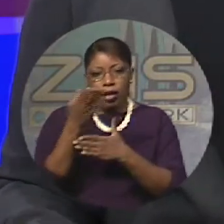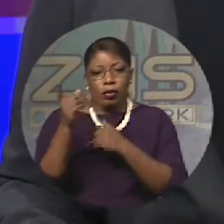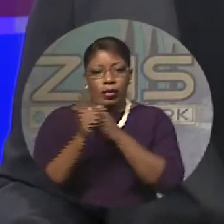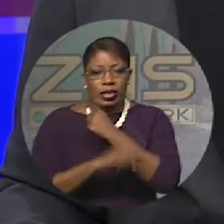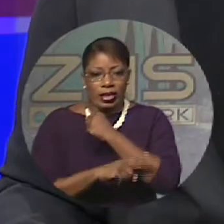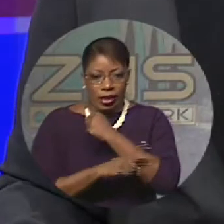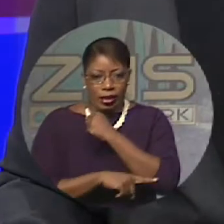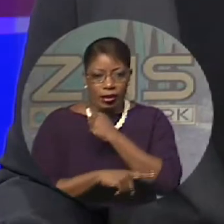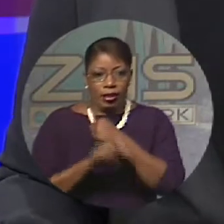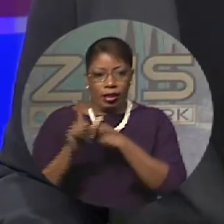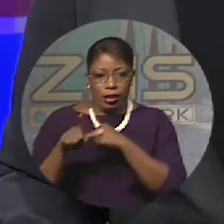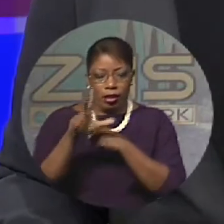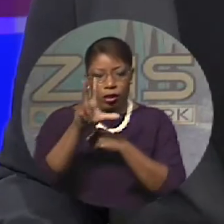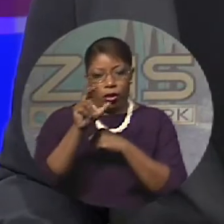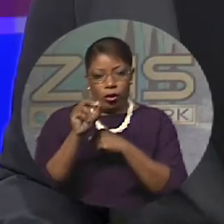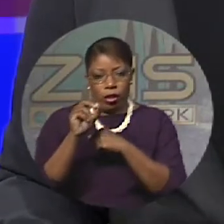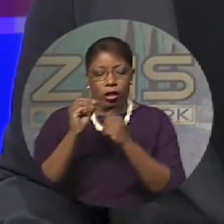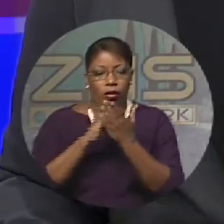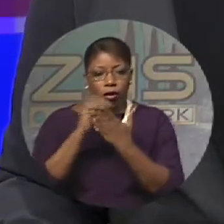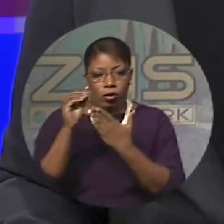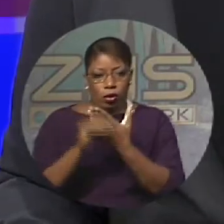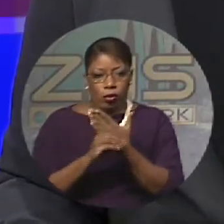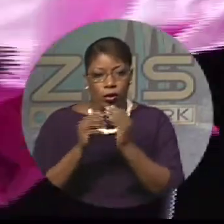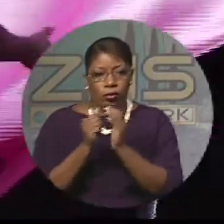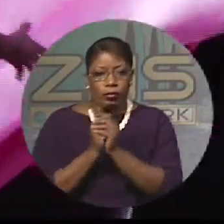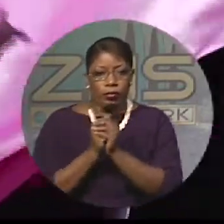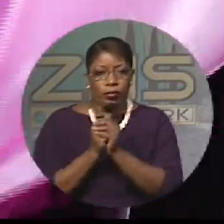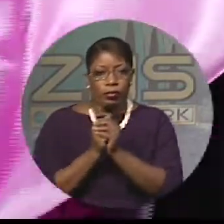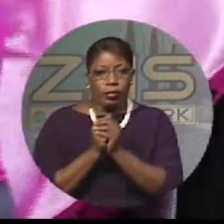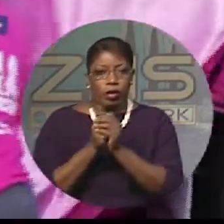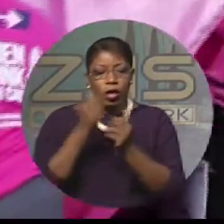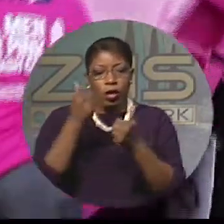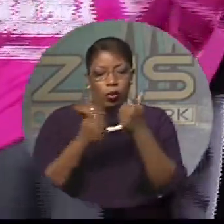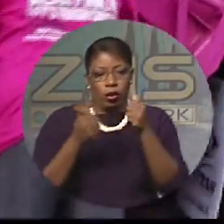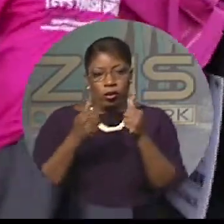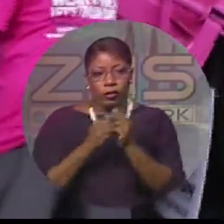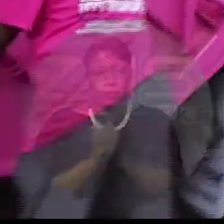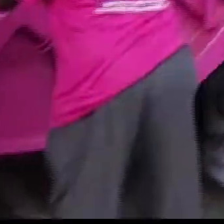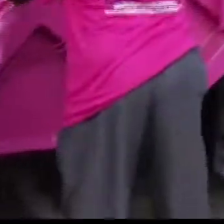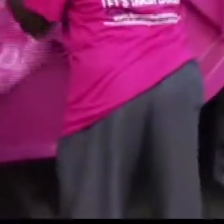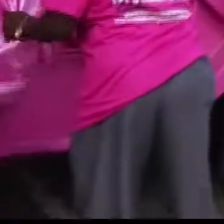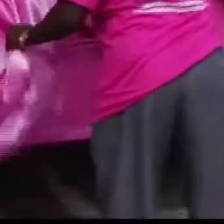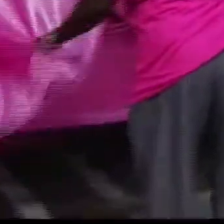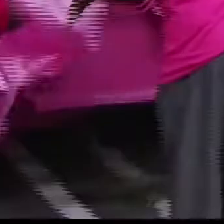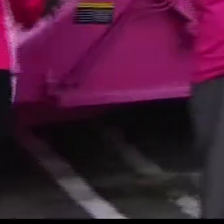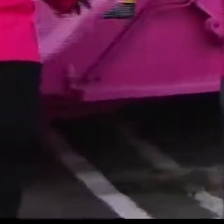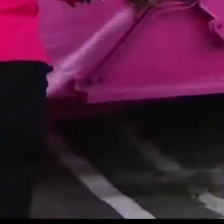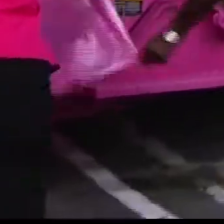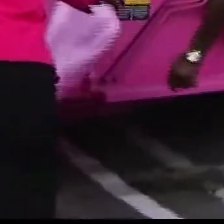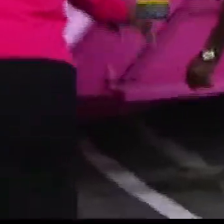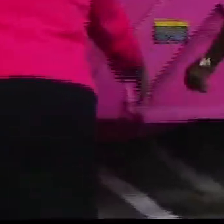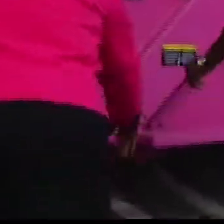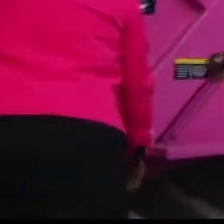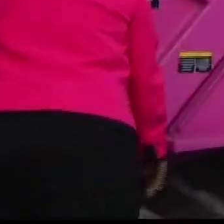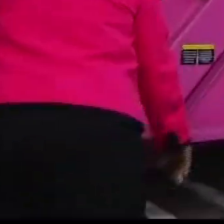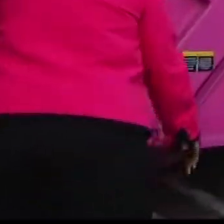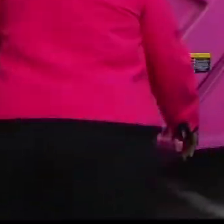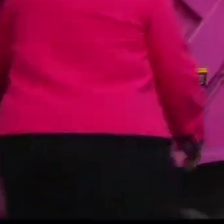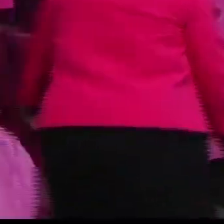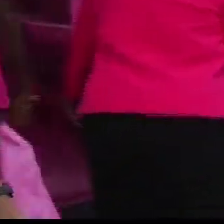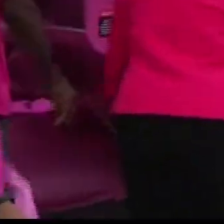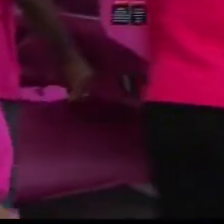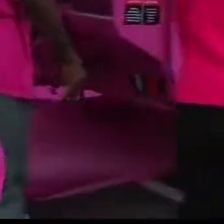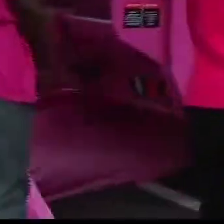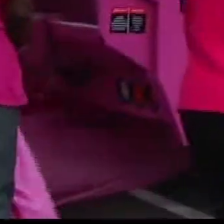30th. Coming up, look at what company has gone pink. We'll have their story in a moment. You're watching The Bahamas